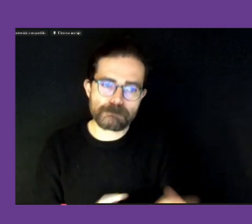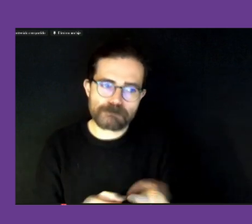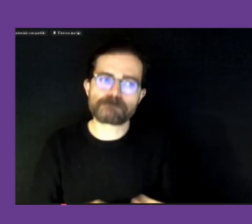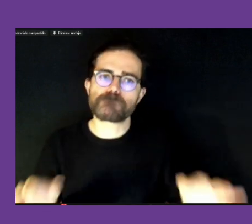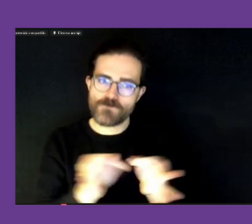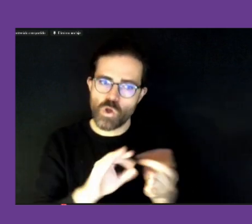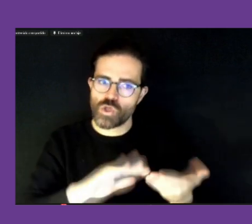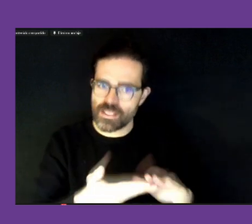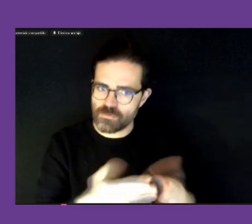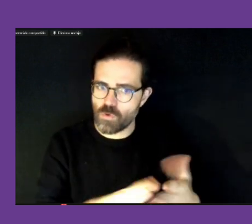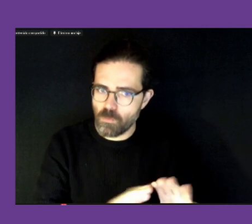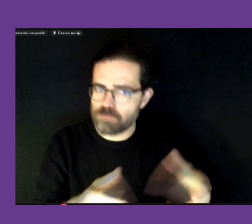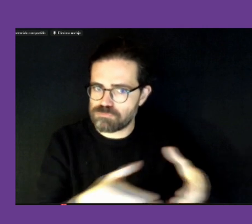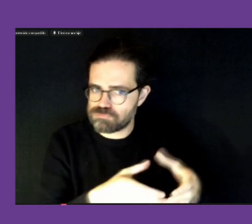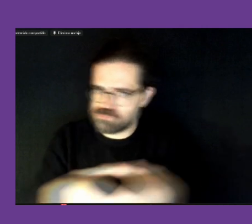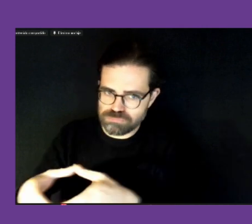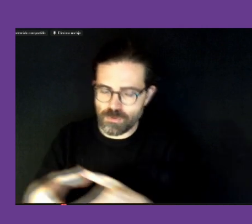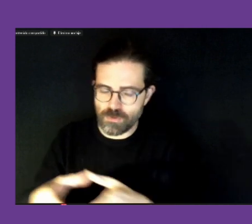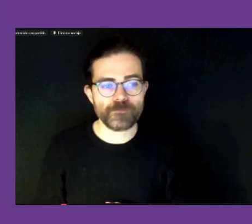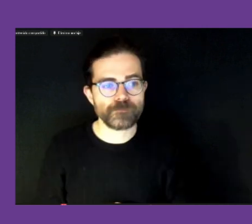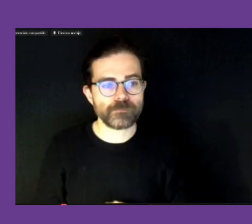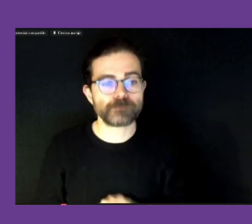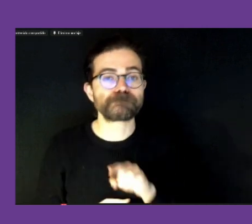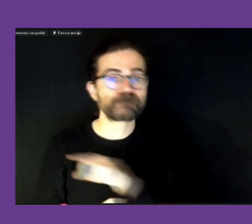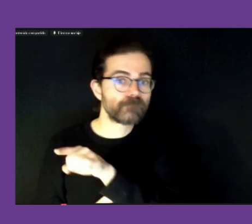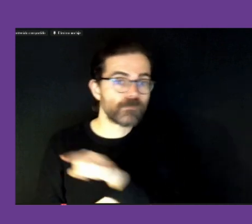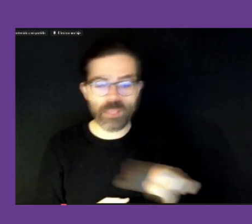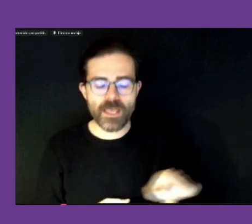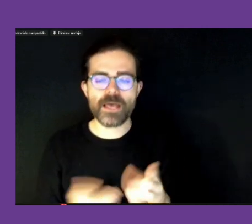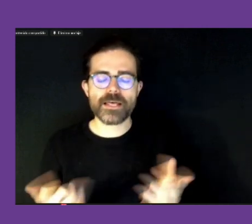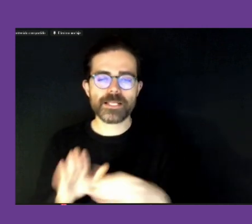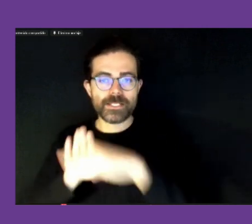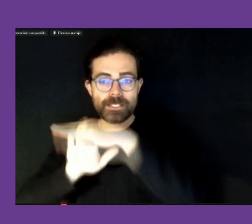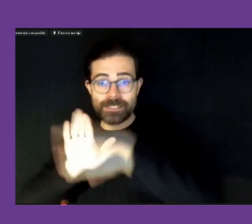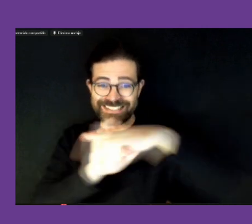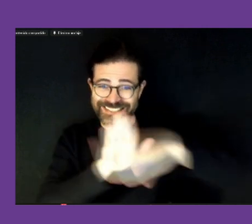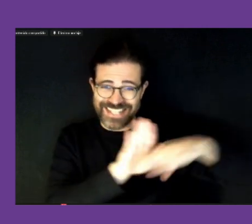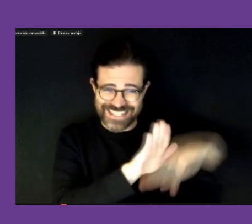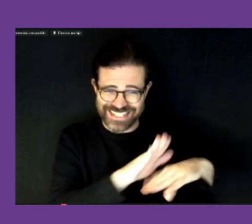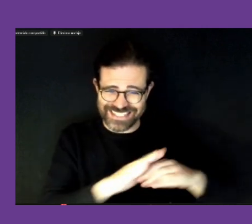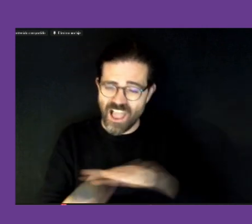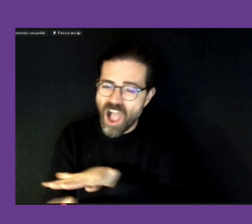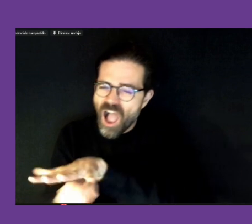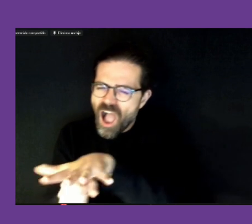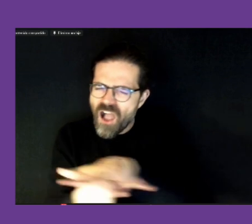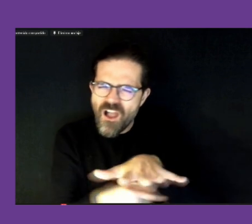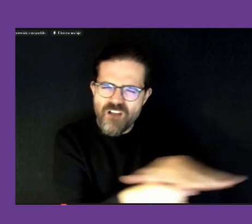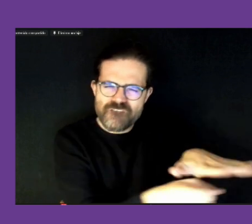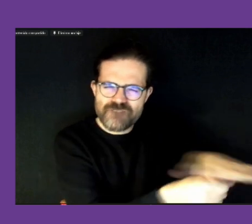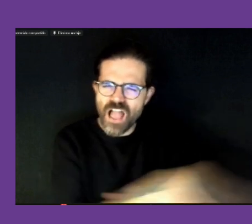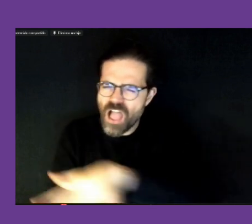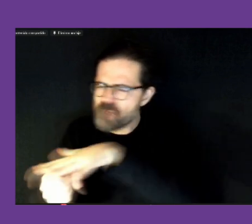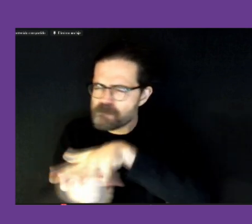into the different domains that these different standards are tackling. And it is important that we do